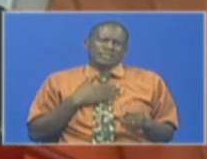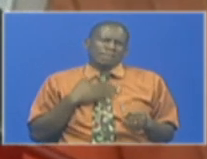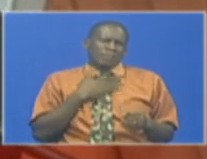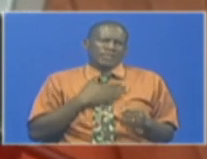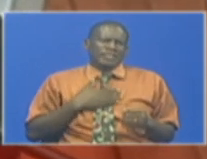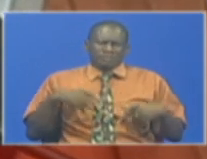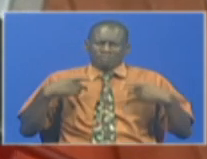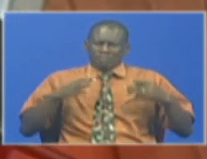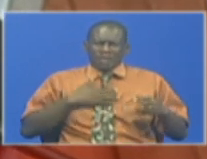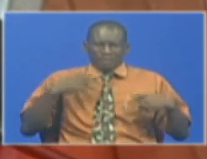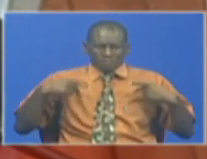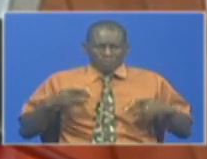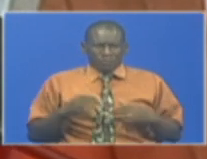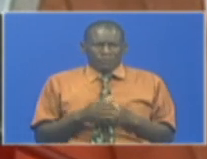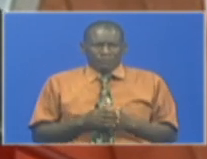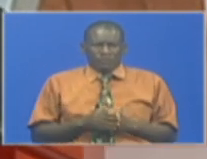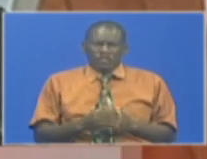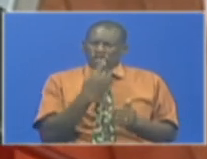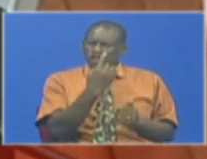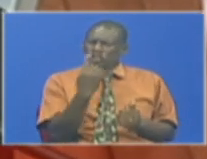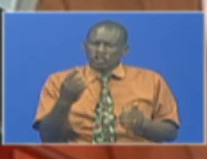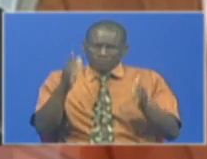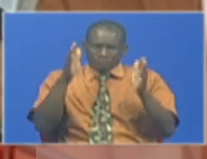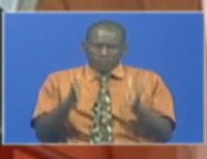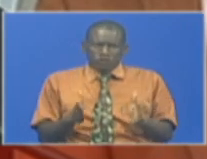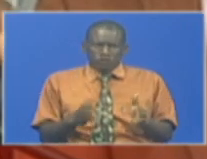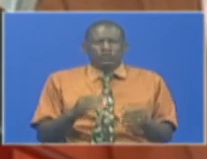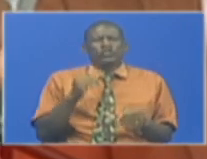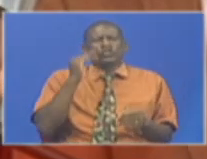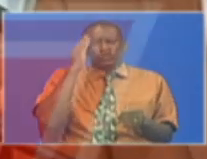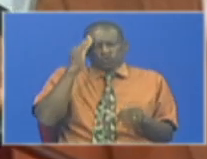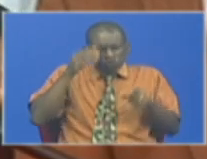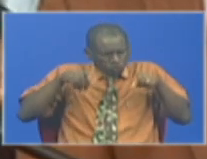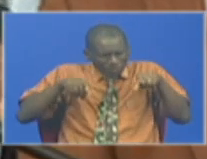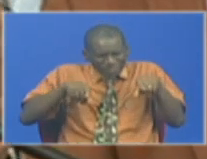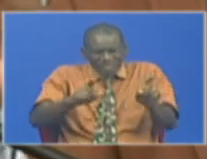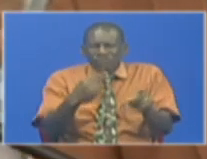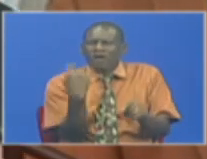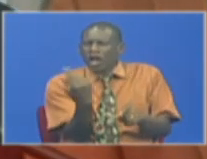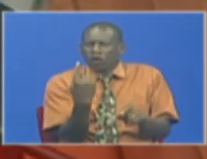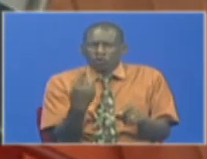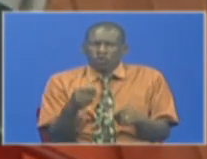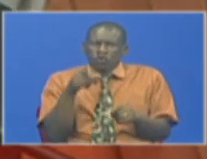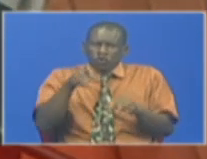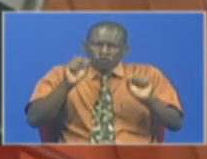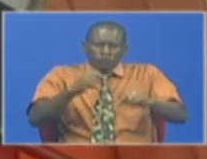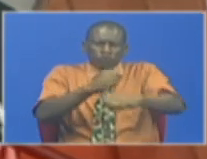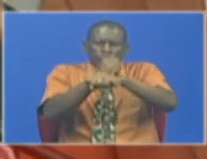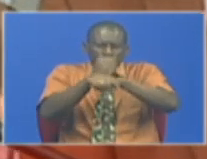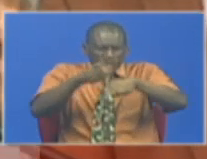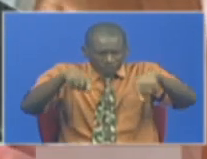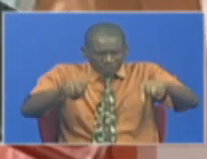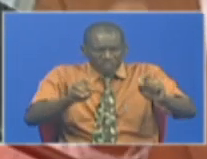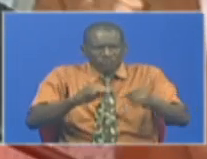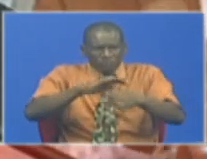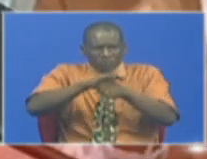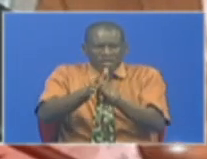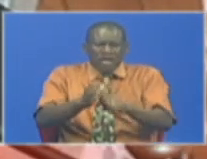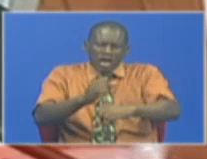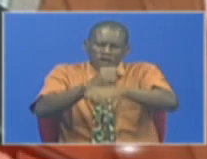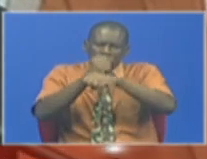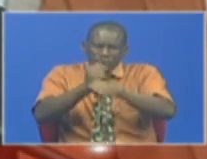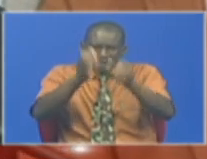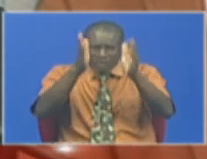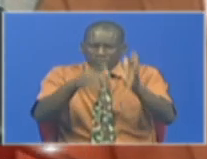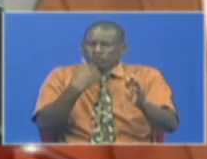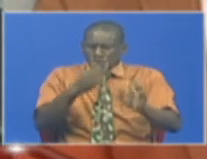tafadhalini, kila mtu ajue wewe mwenyewe ndio unajishunga, na unashunga yule ambao mnakaa